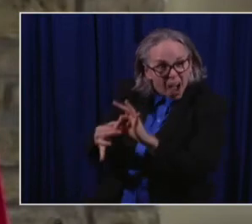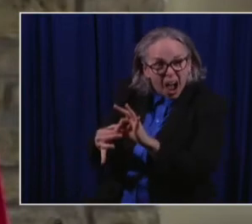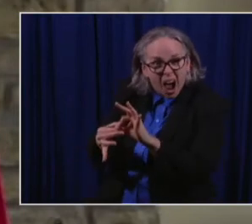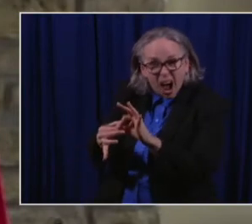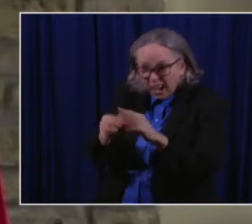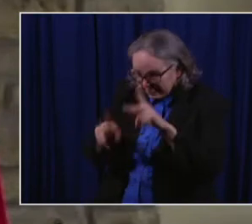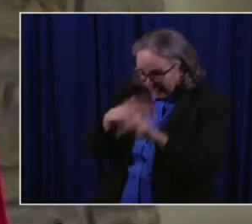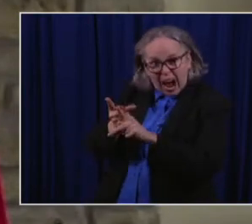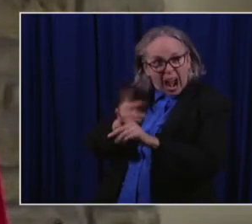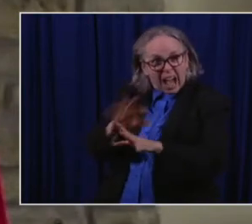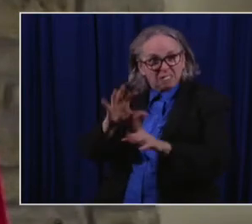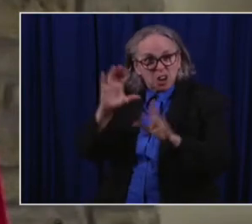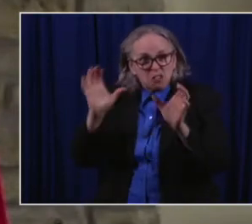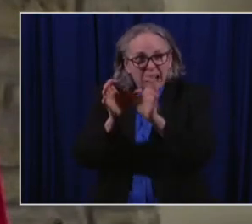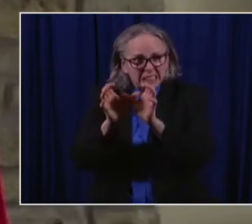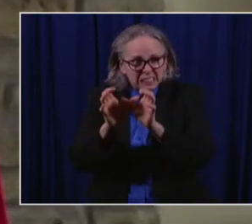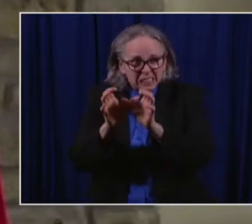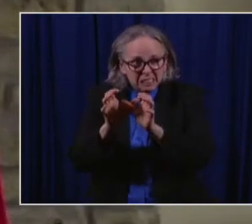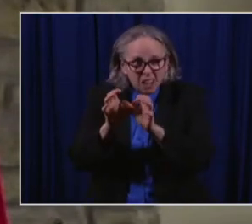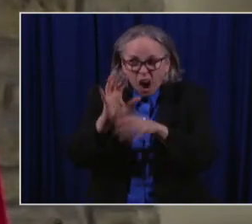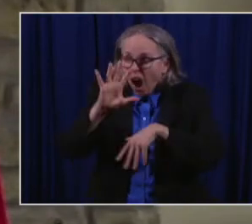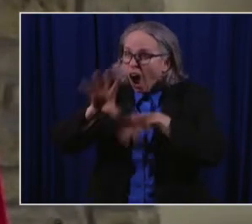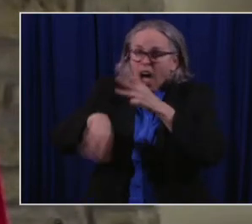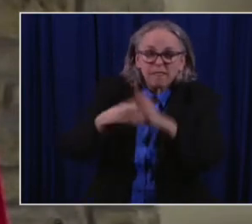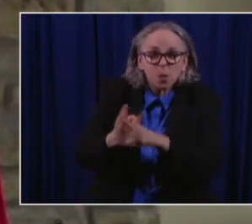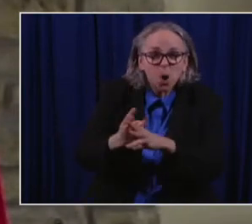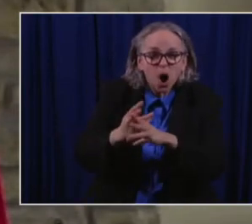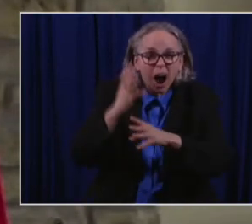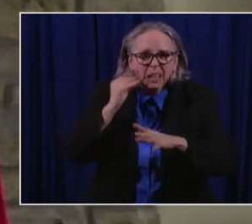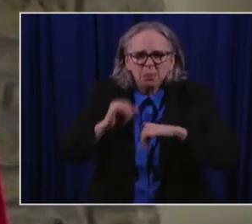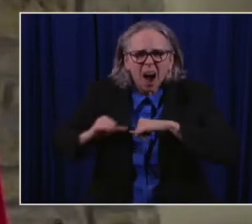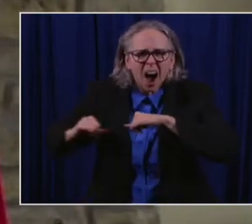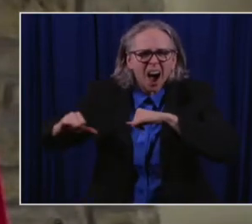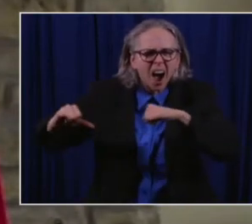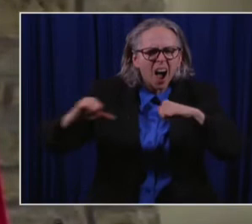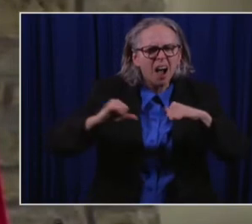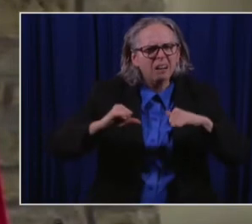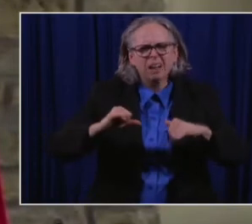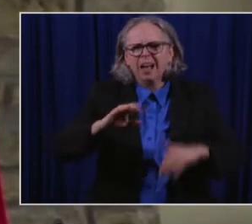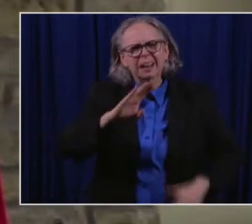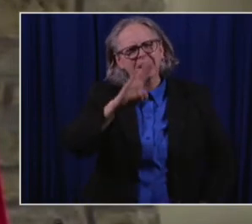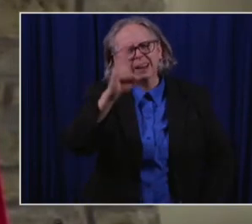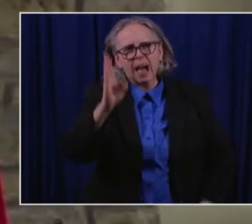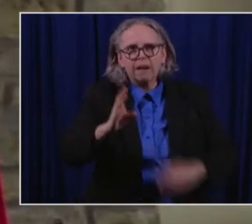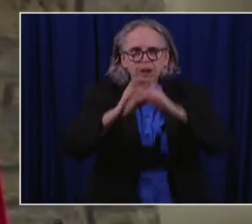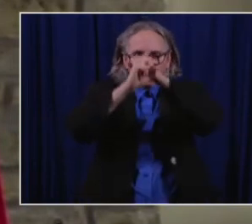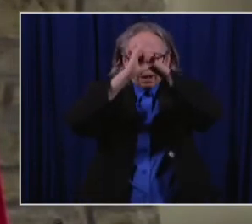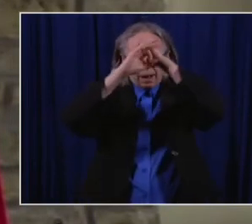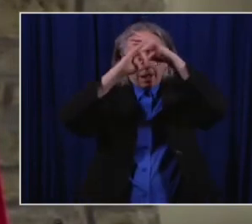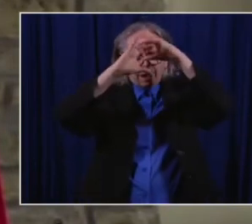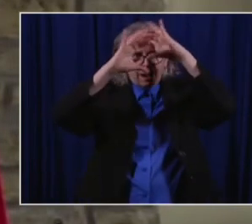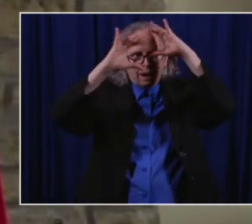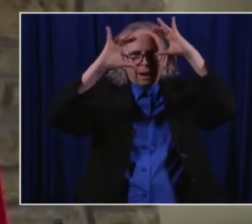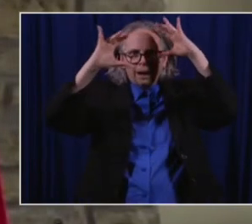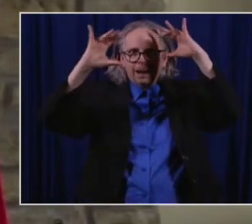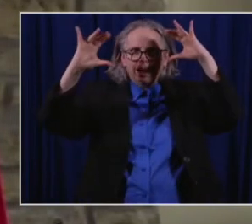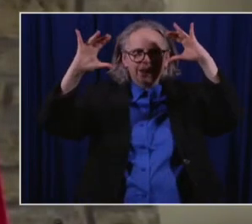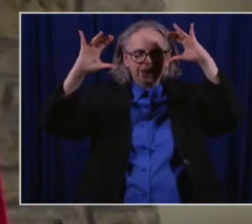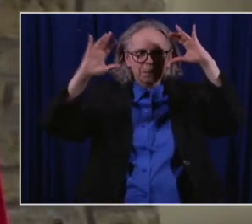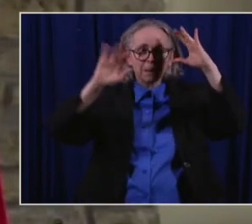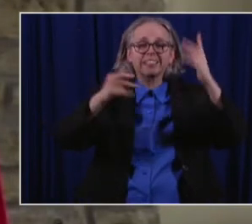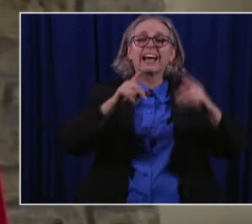a 100-year crisis. And yeah, it is what it is. But no, I enjoy my job very much,